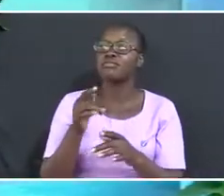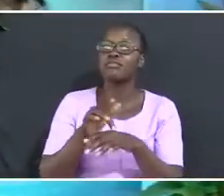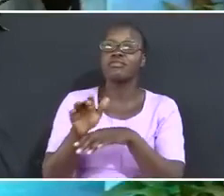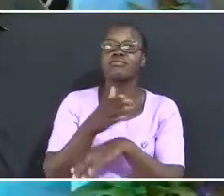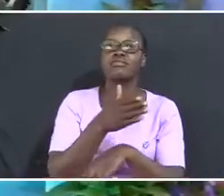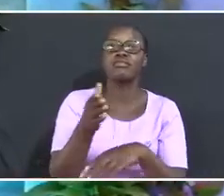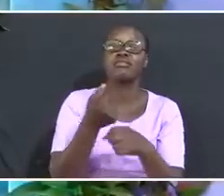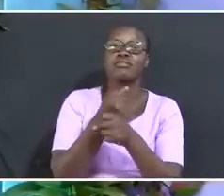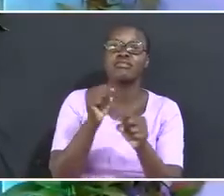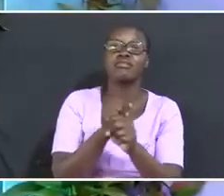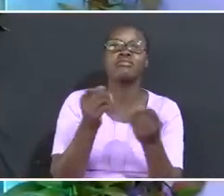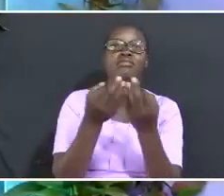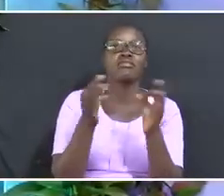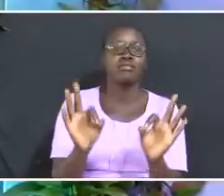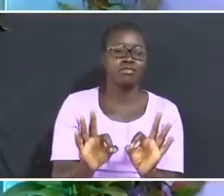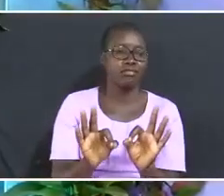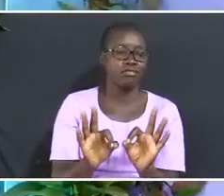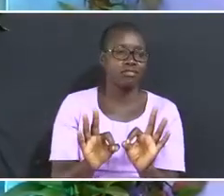you free.